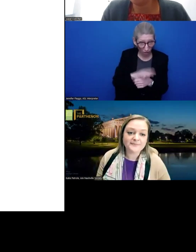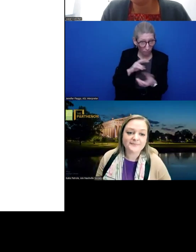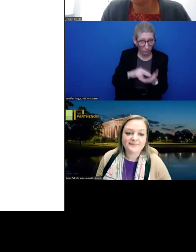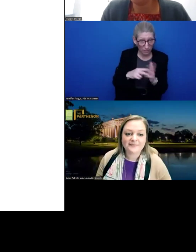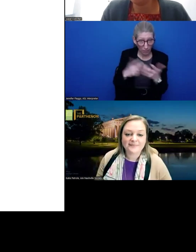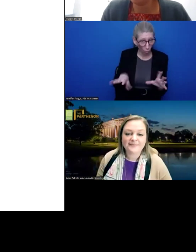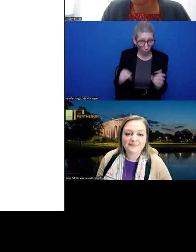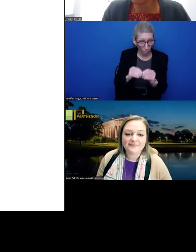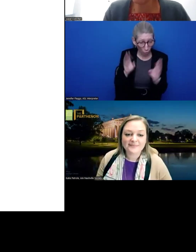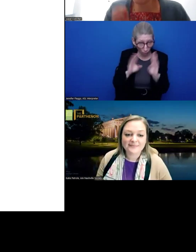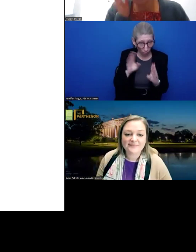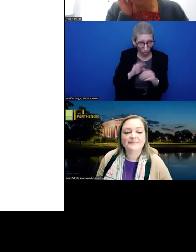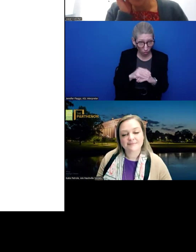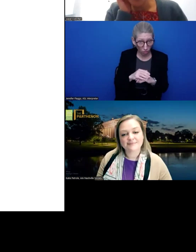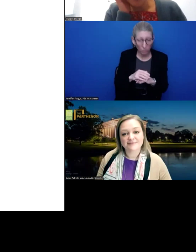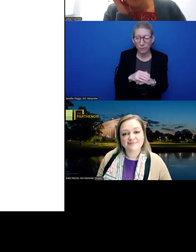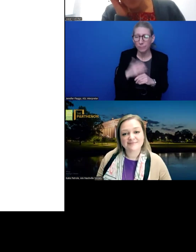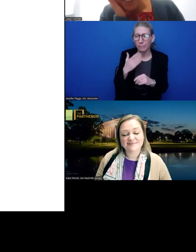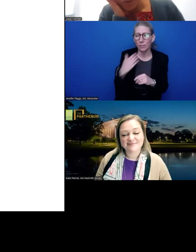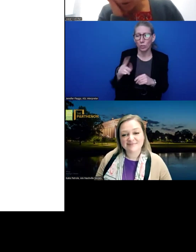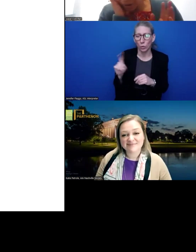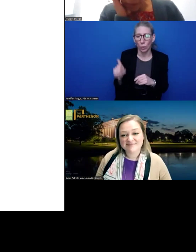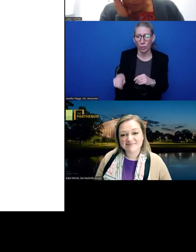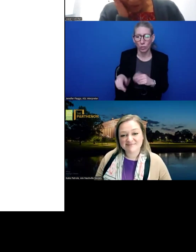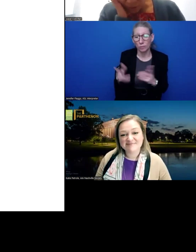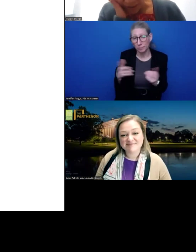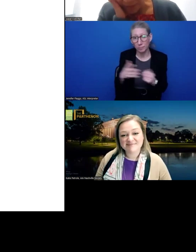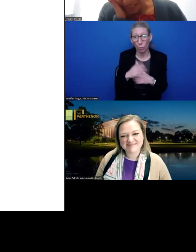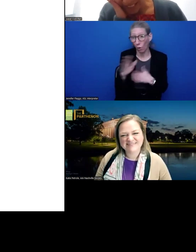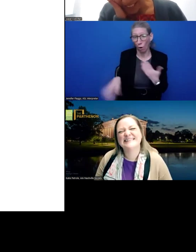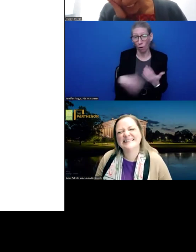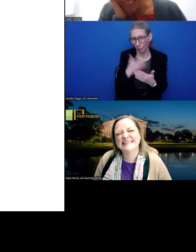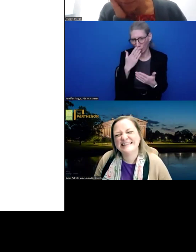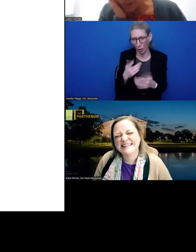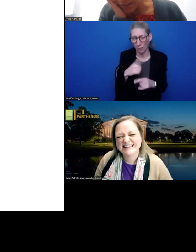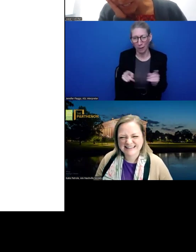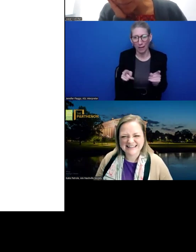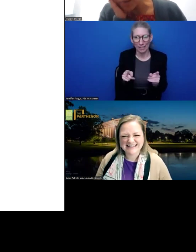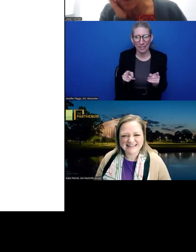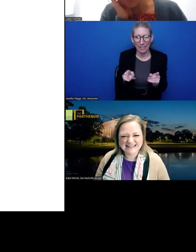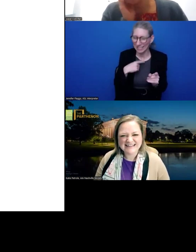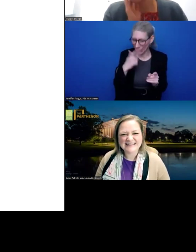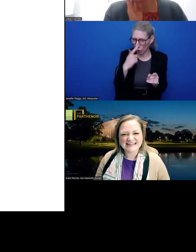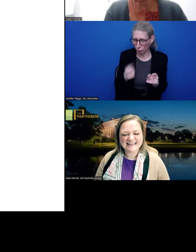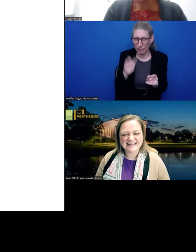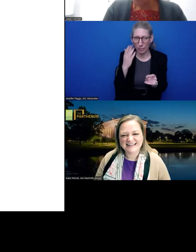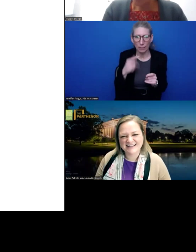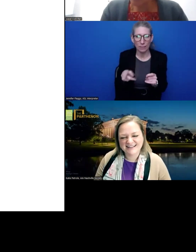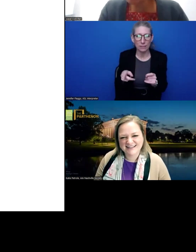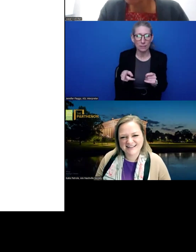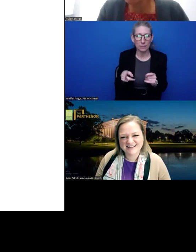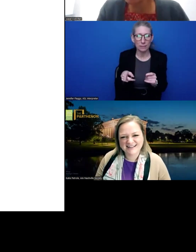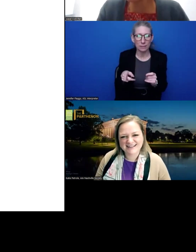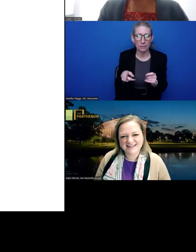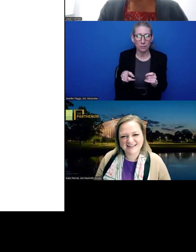trouble? Yeah, that's a good question. Well, all of them are good, but it's very interesting because when